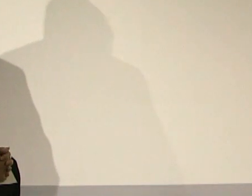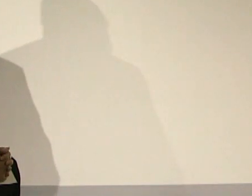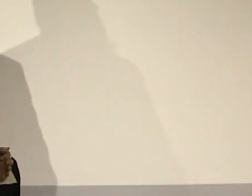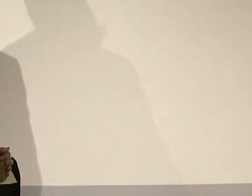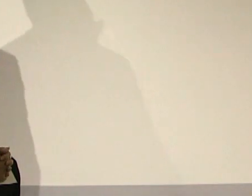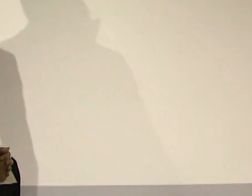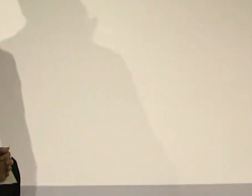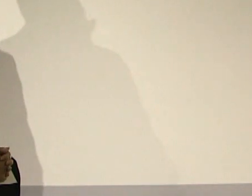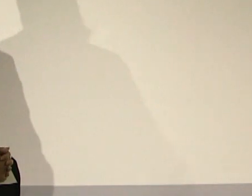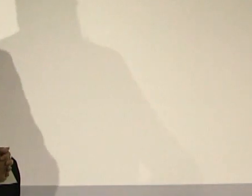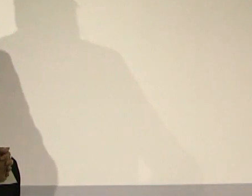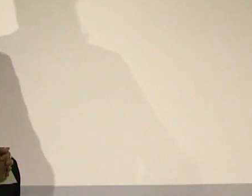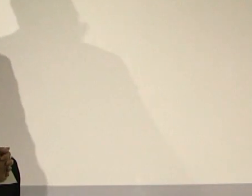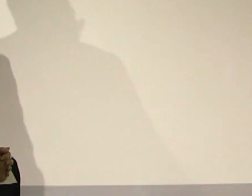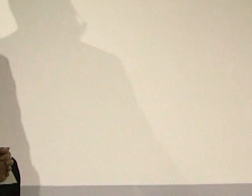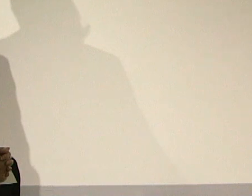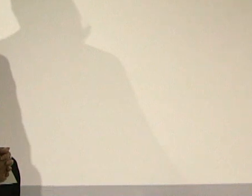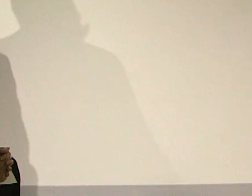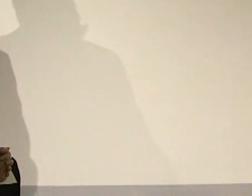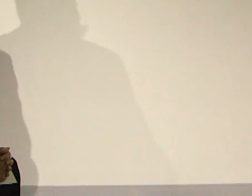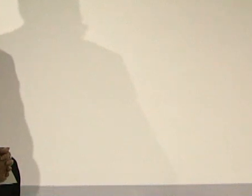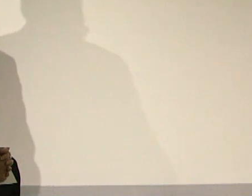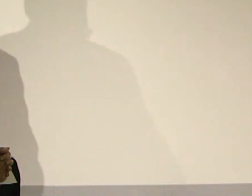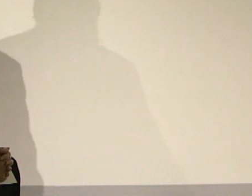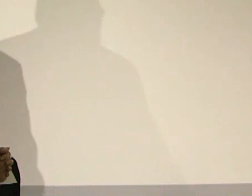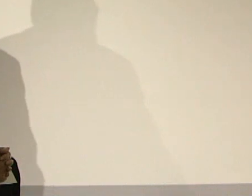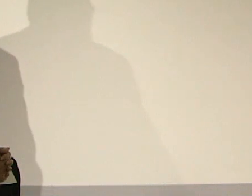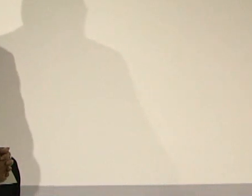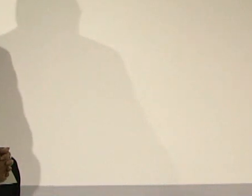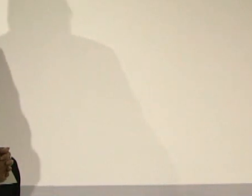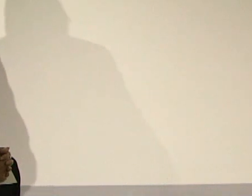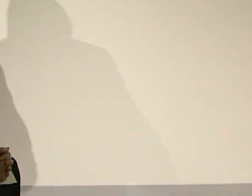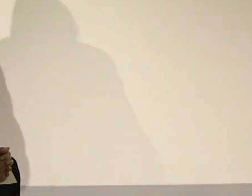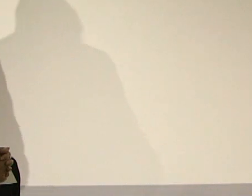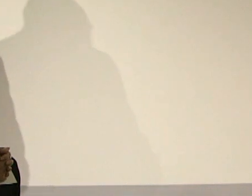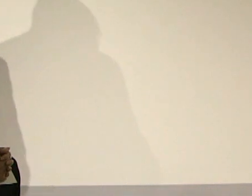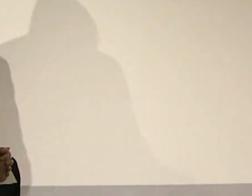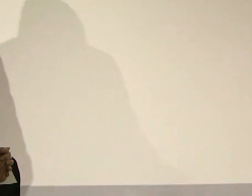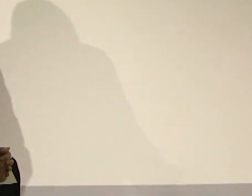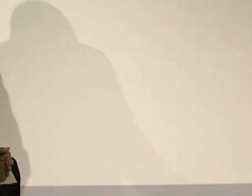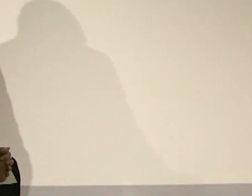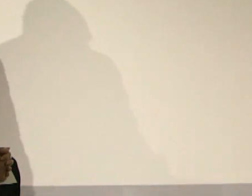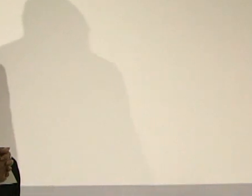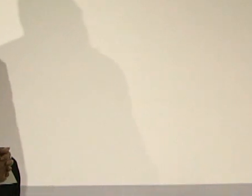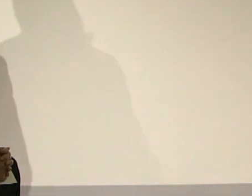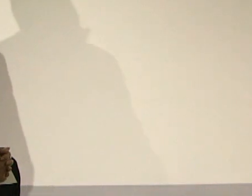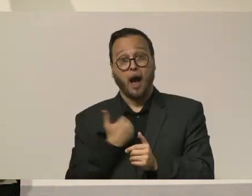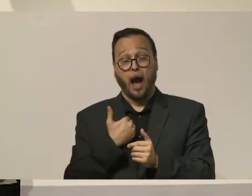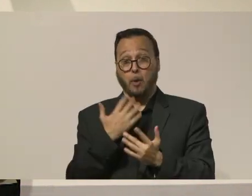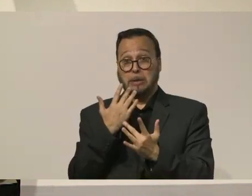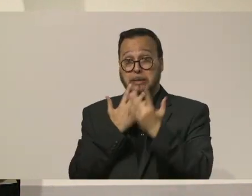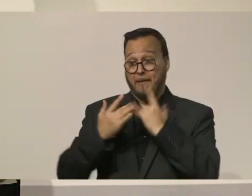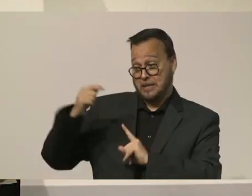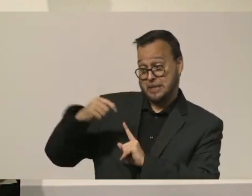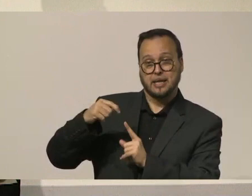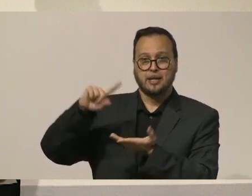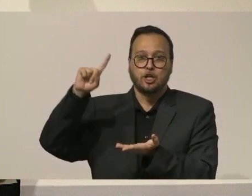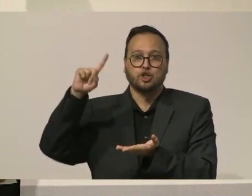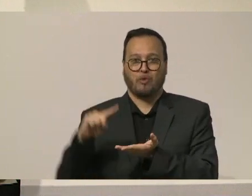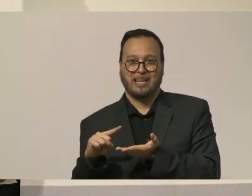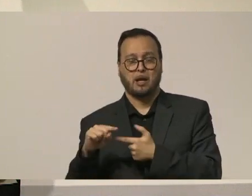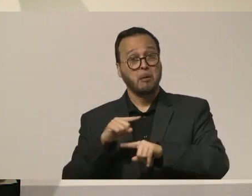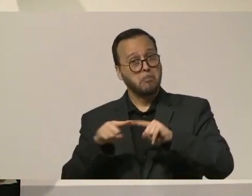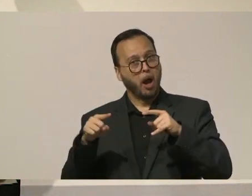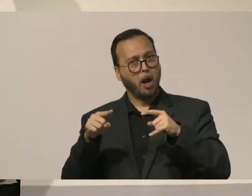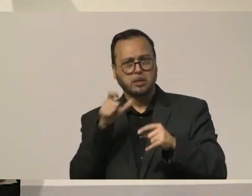Because of our rising enrollment and continued belt tightening on the expense side, our deficit is shrinking. But we still have a long way to go